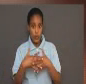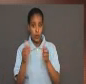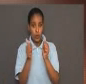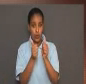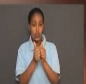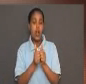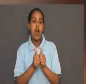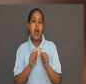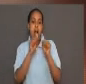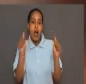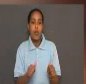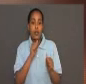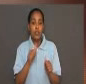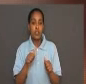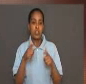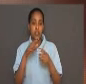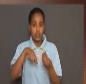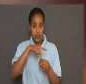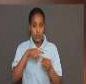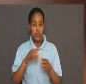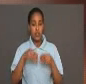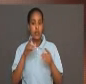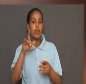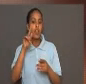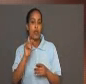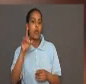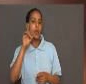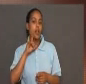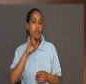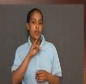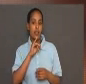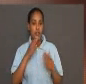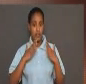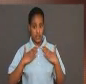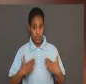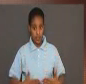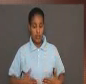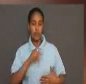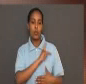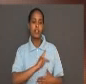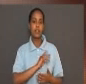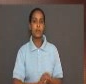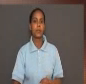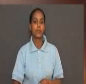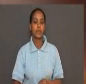the amorphous regions to give a thermoplastic its physical properties.